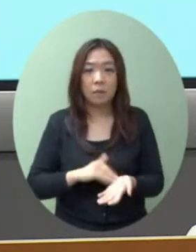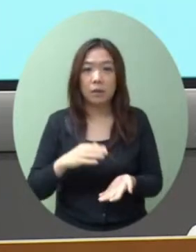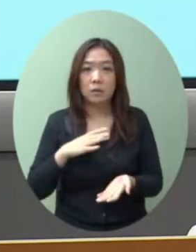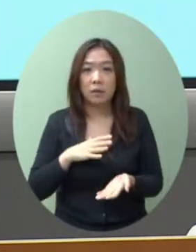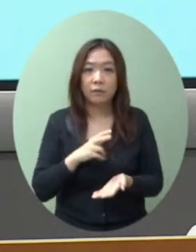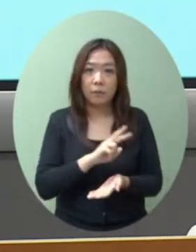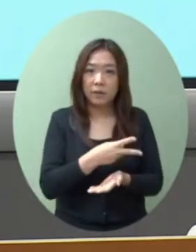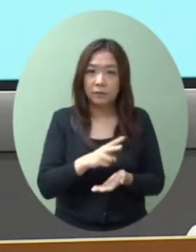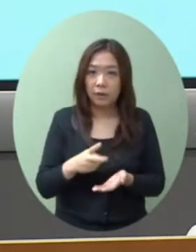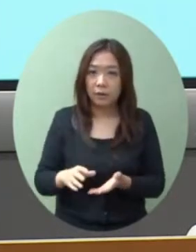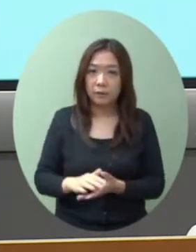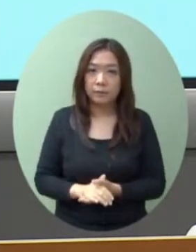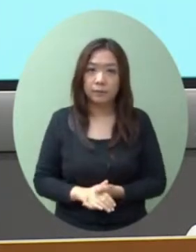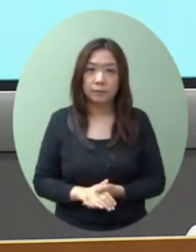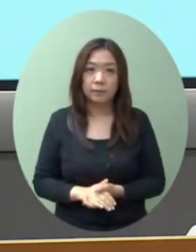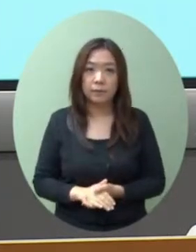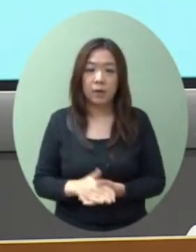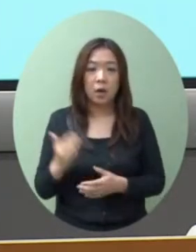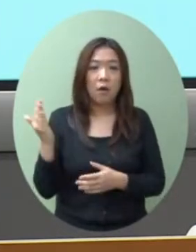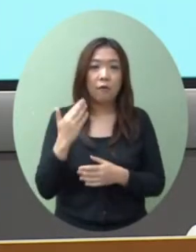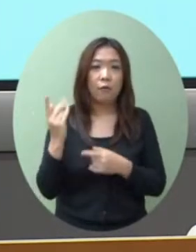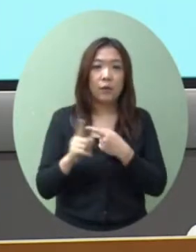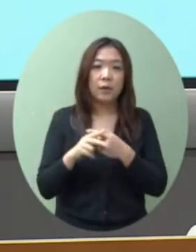an across-the-board decision.